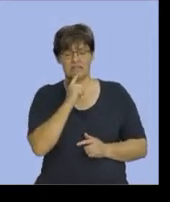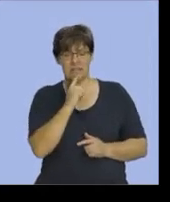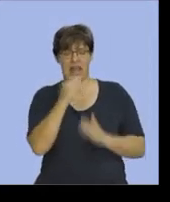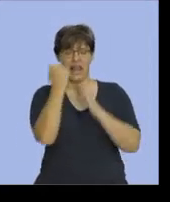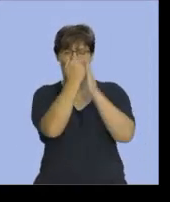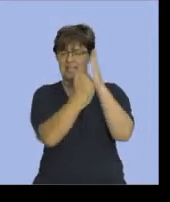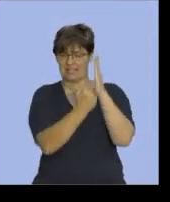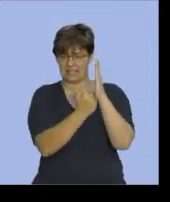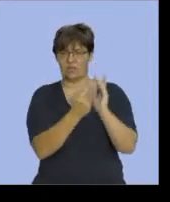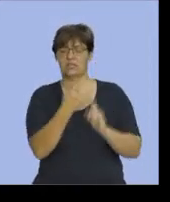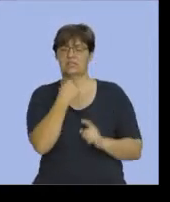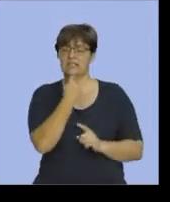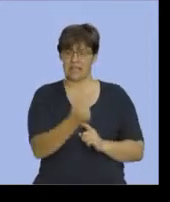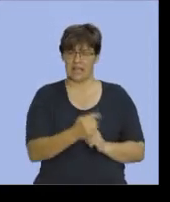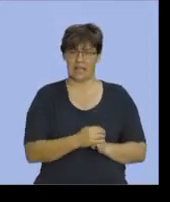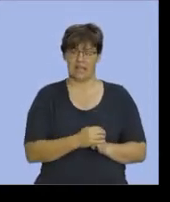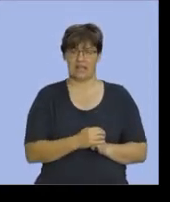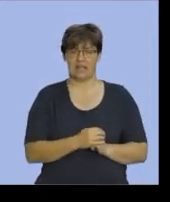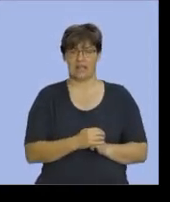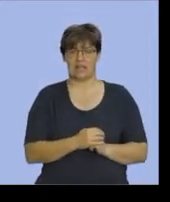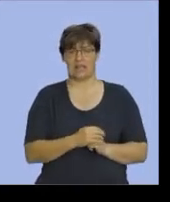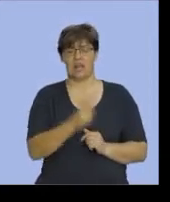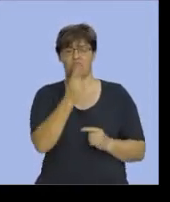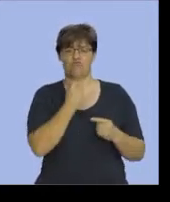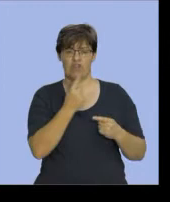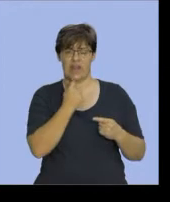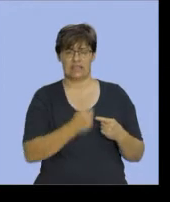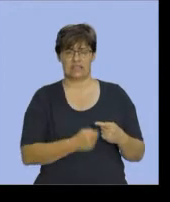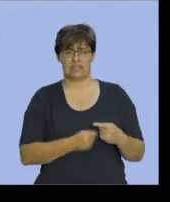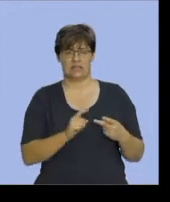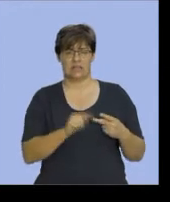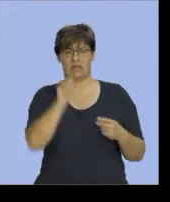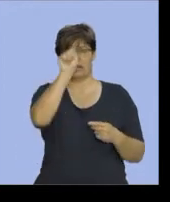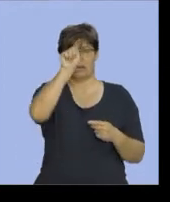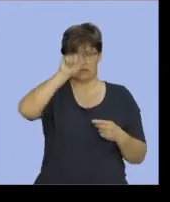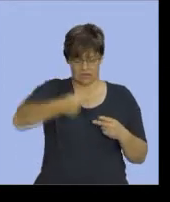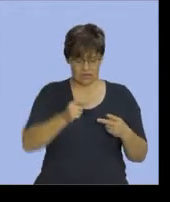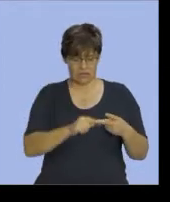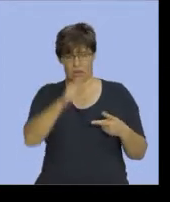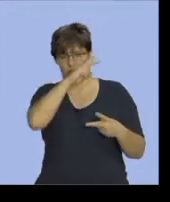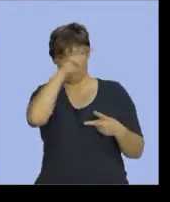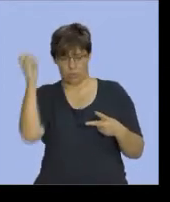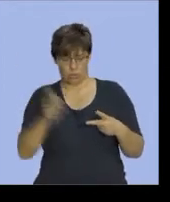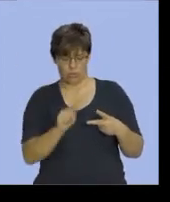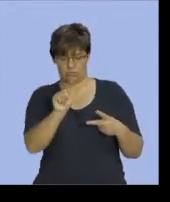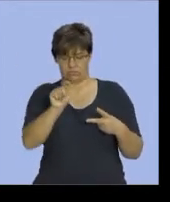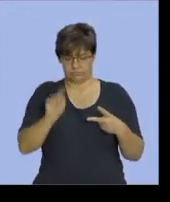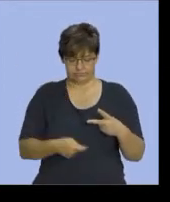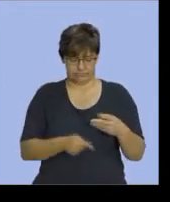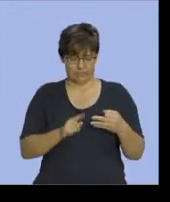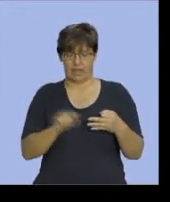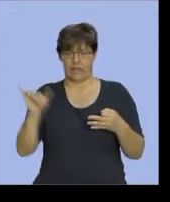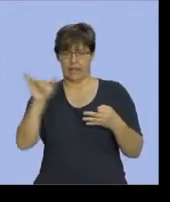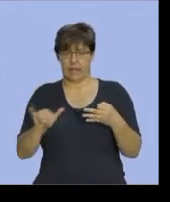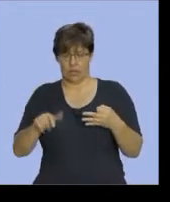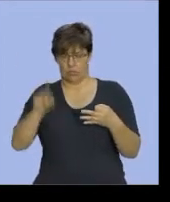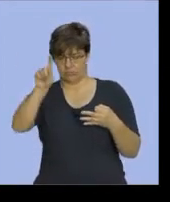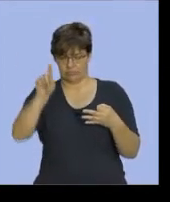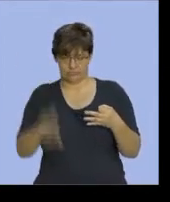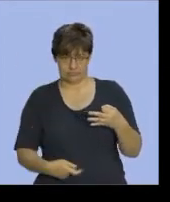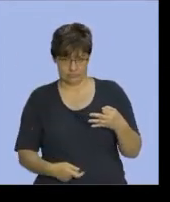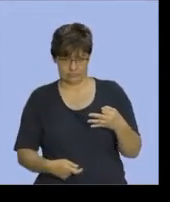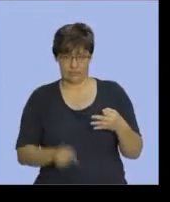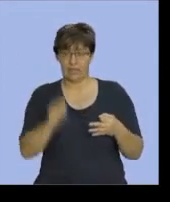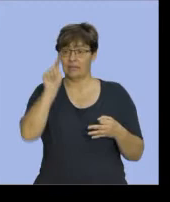list of something, you will be saying red, semicolon, blue, semicolon, yellow.